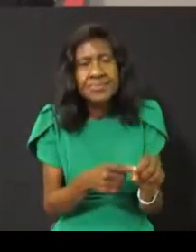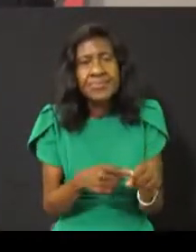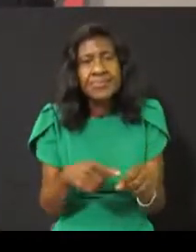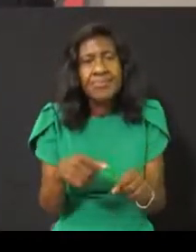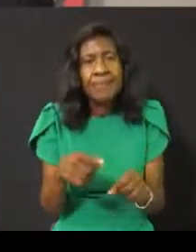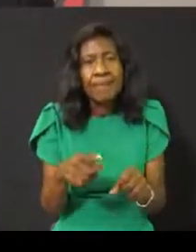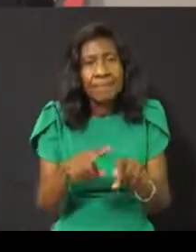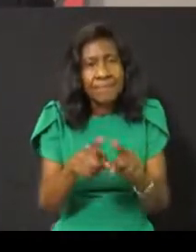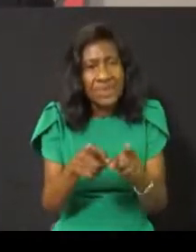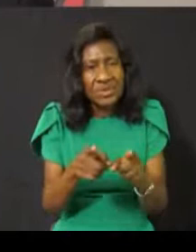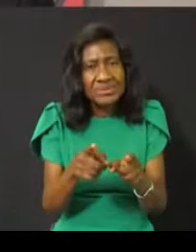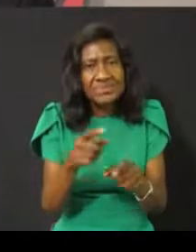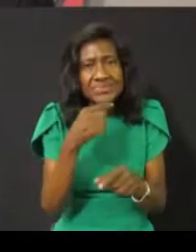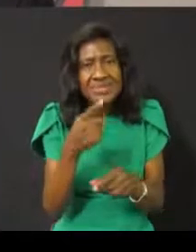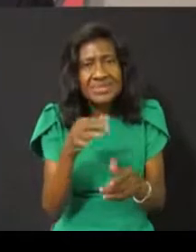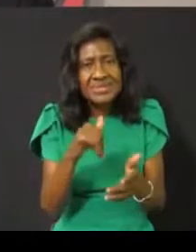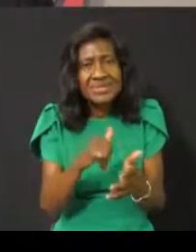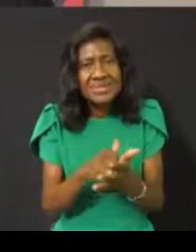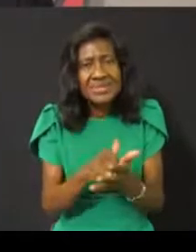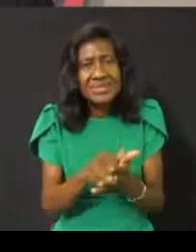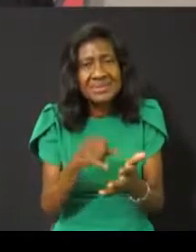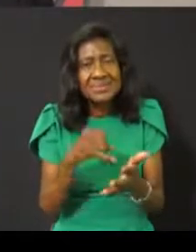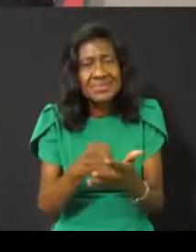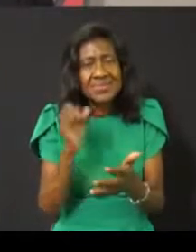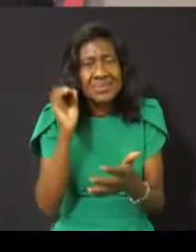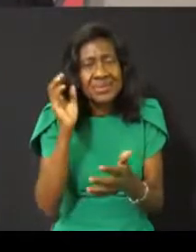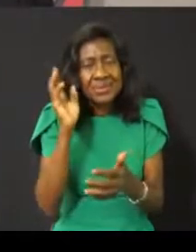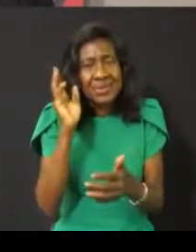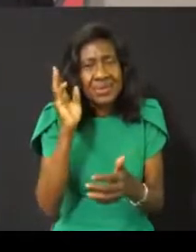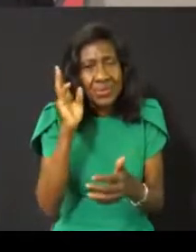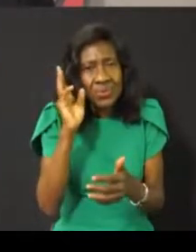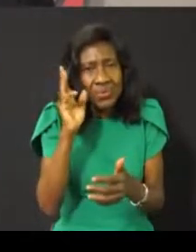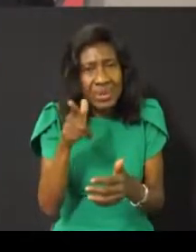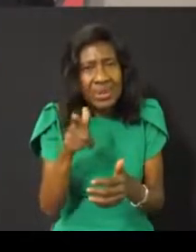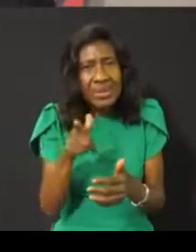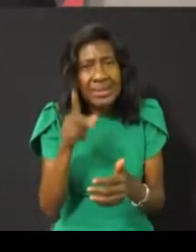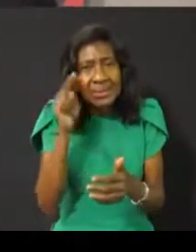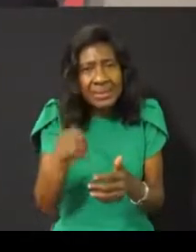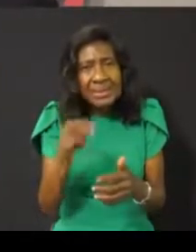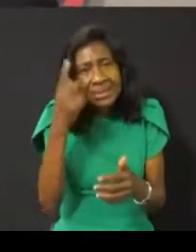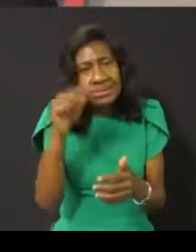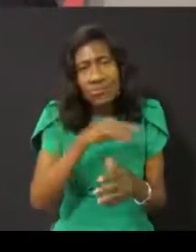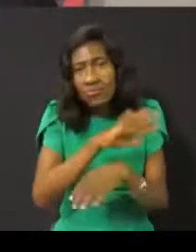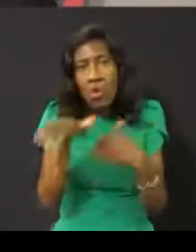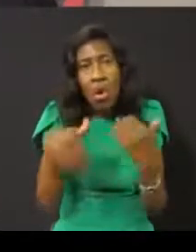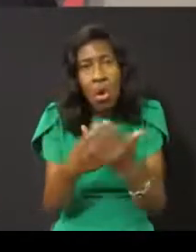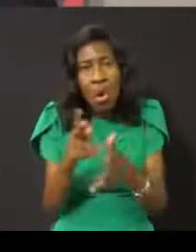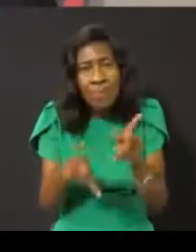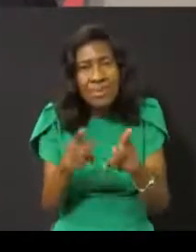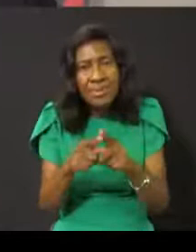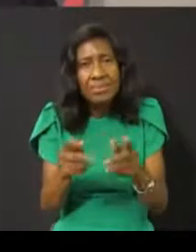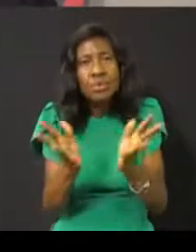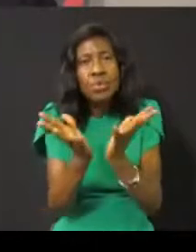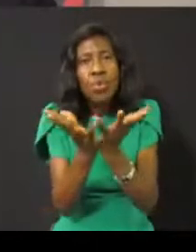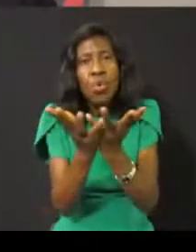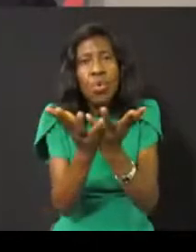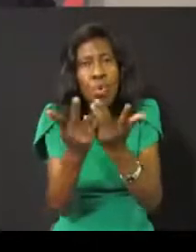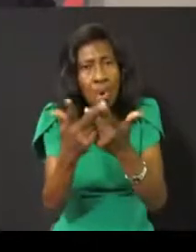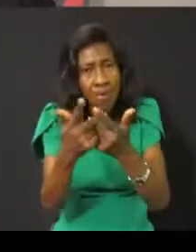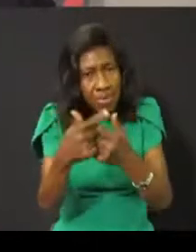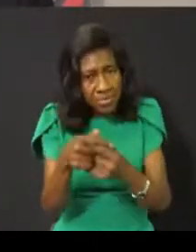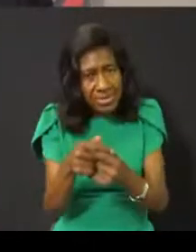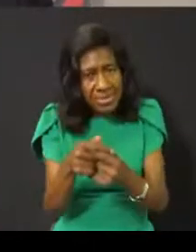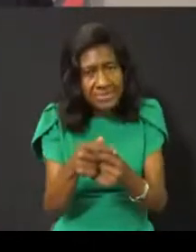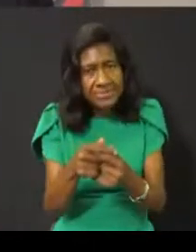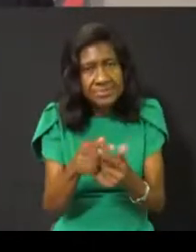However, as I said, this is going to require cooperation. There'll be corporate responsibility, there will